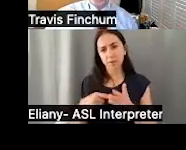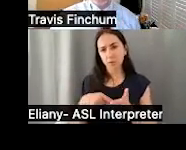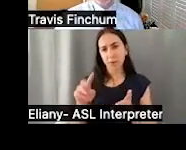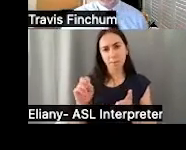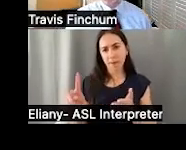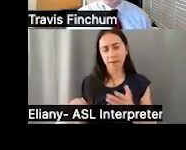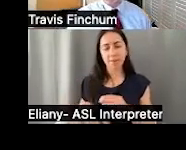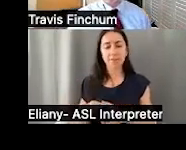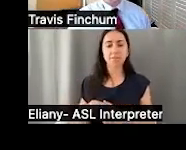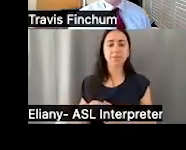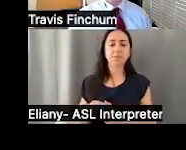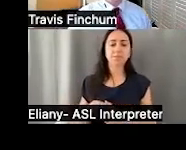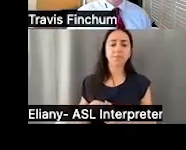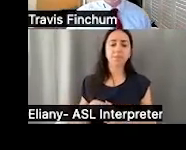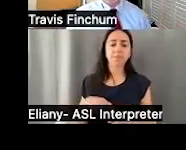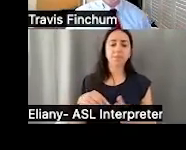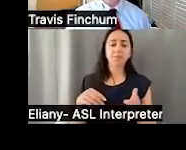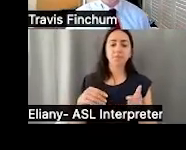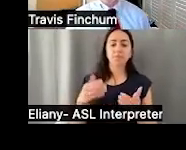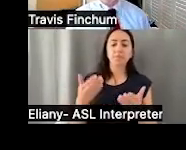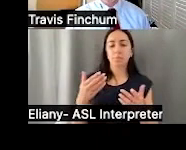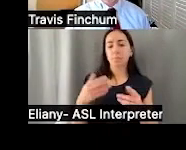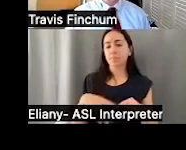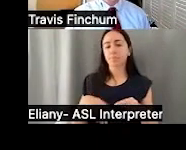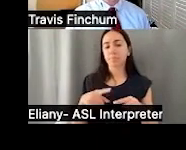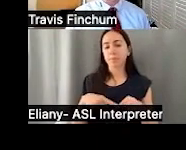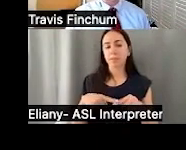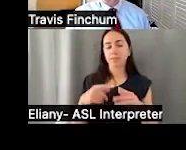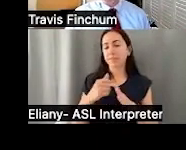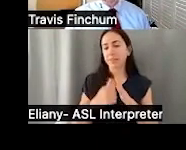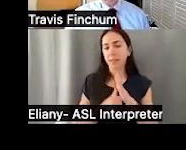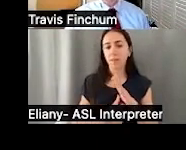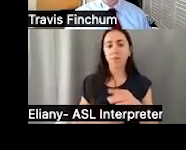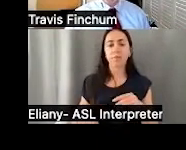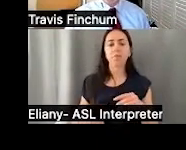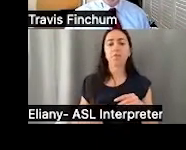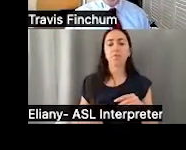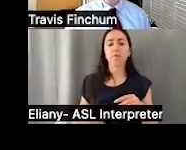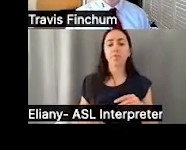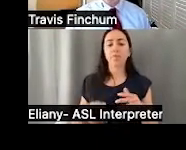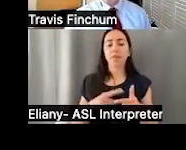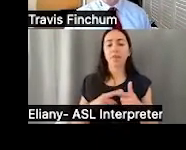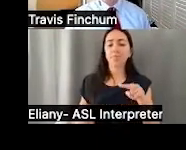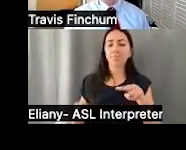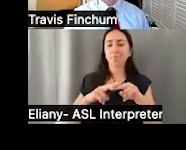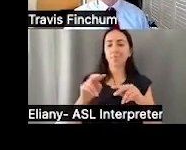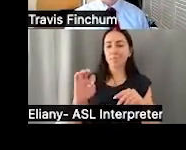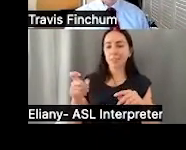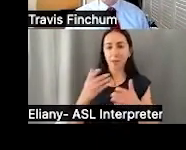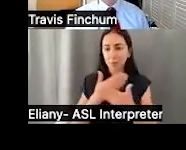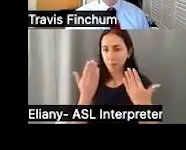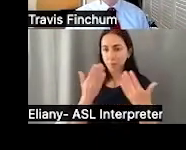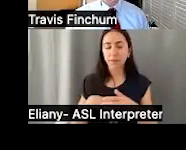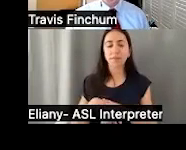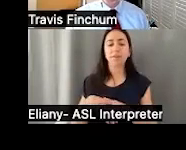Medicaid payback with an ABLE account could be under certain circumstances. We talked about the growing tax-free, which is helpful, certainly for the